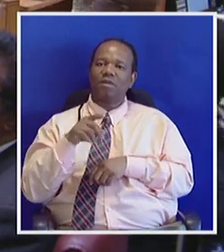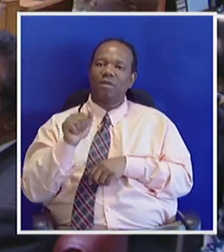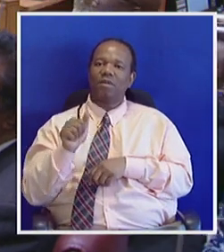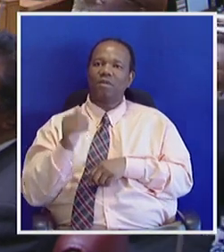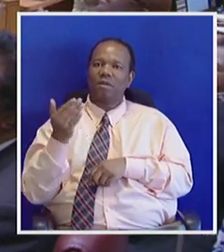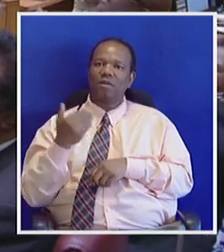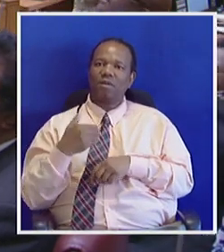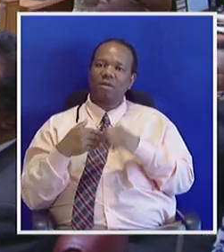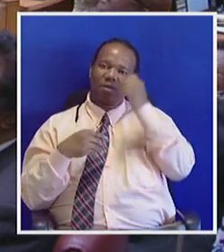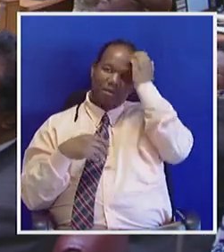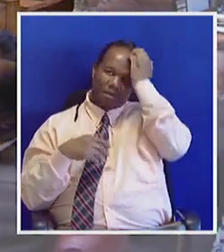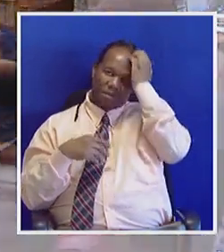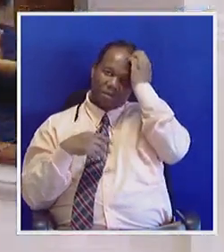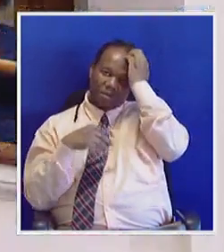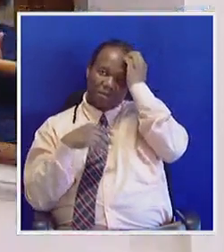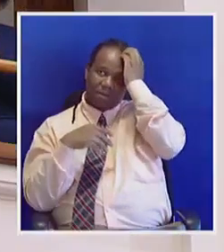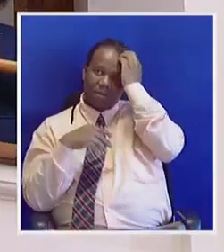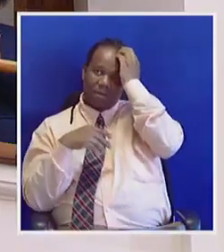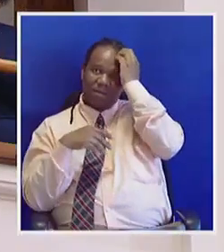chairpersonship.